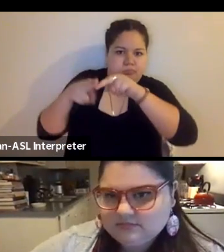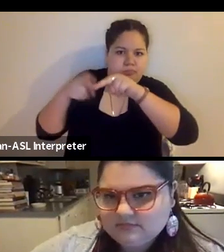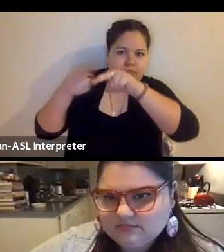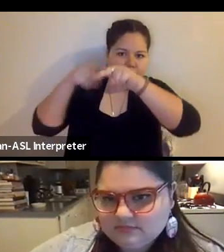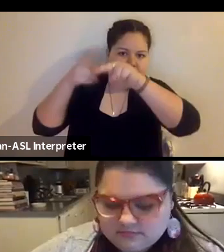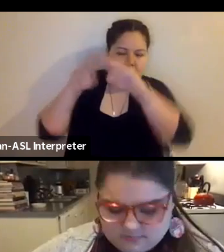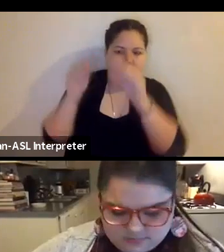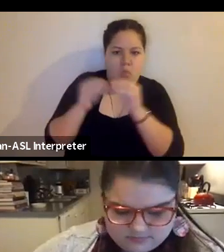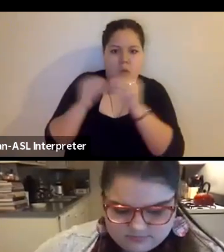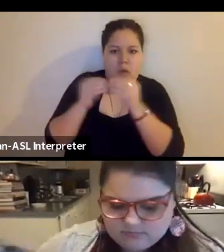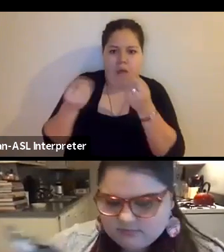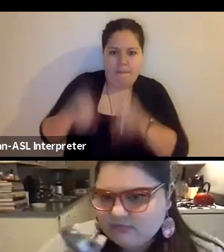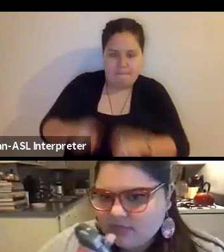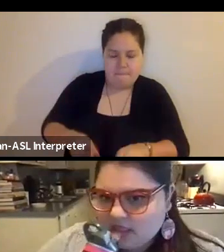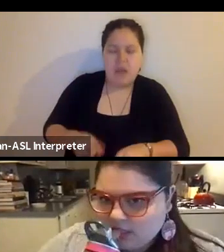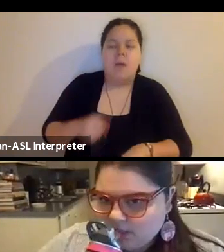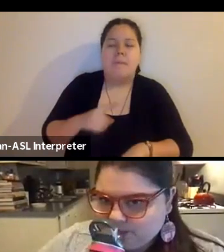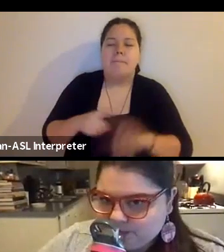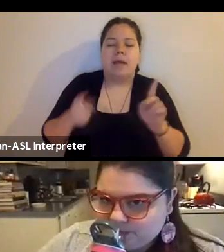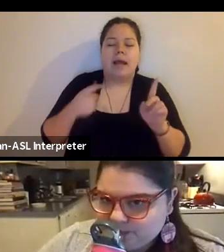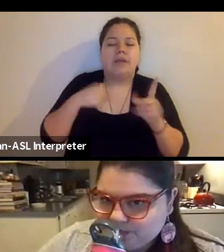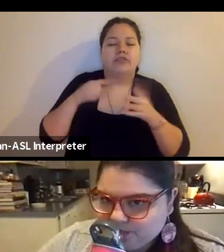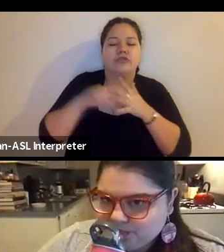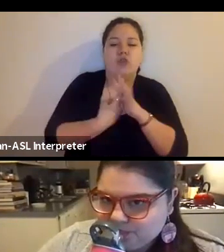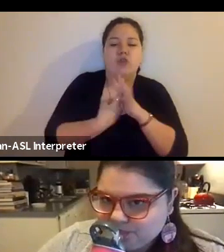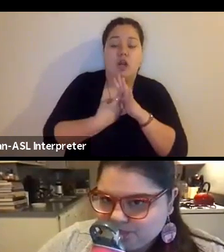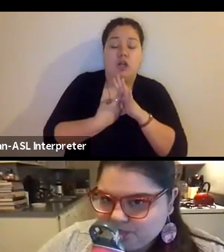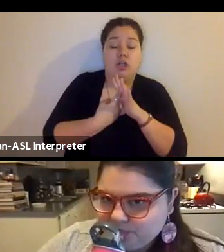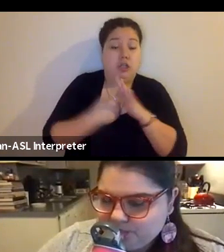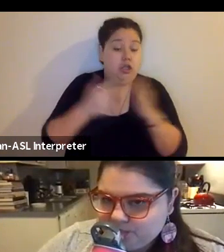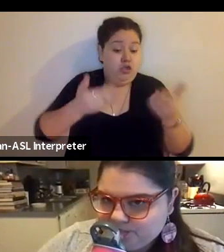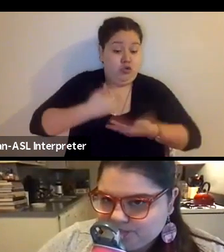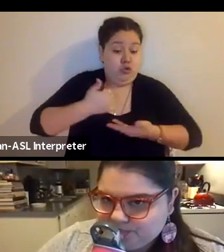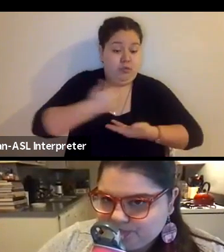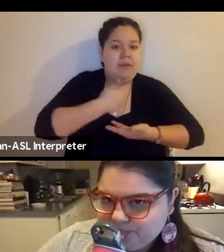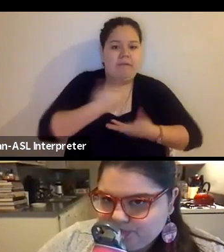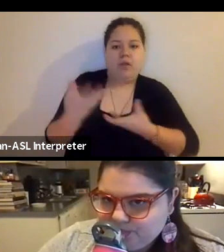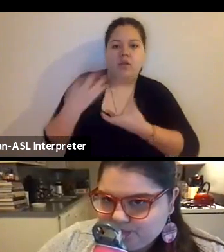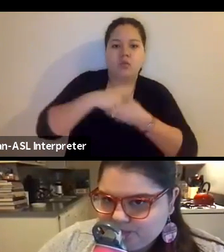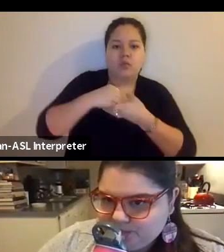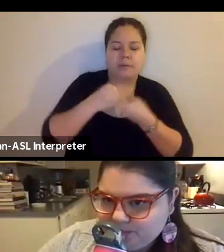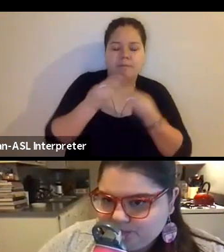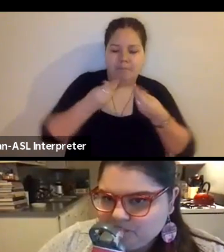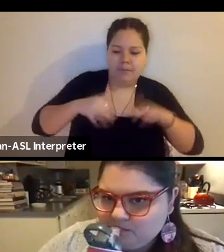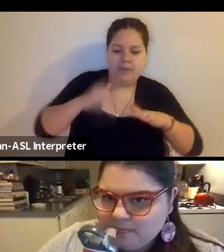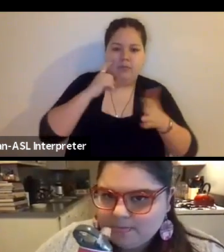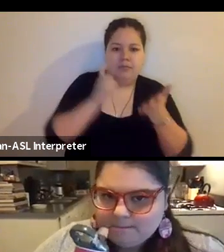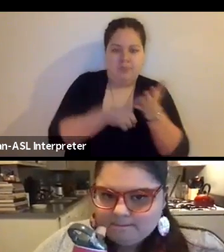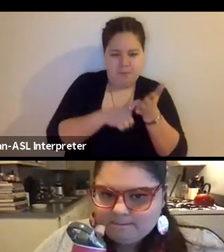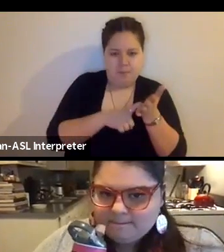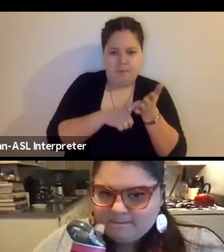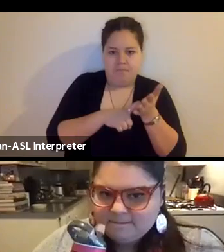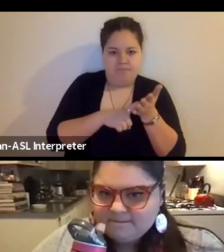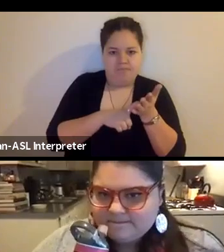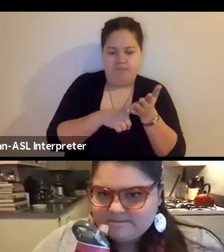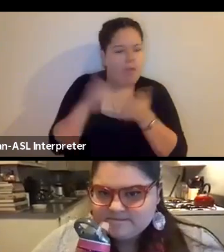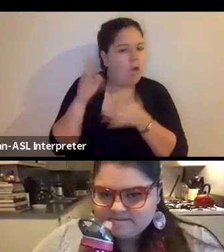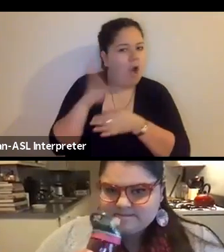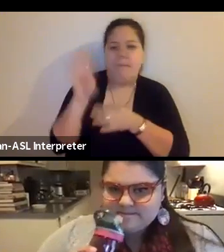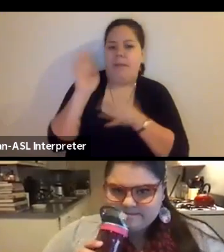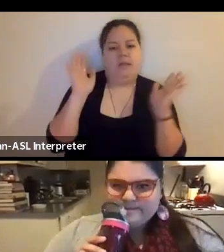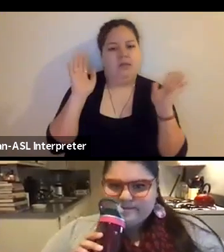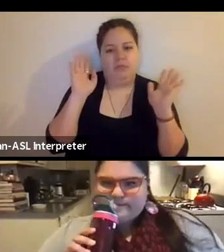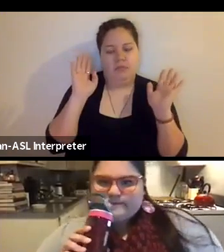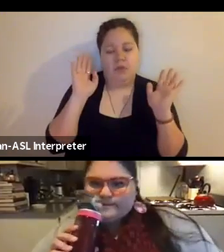begun embedding a land acknowledgement in my introductions reflexively, as well as a gender pronoun